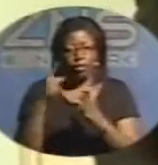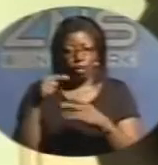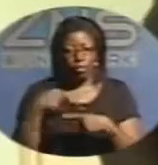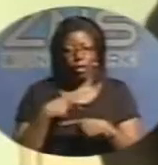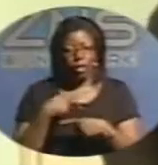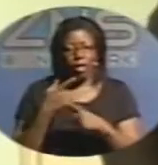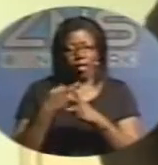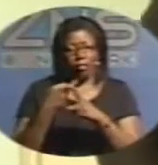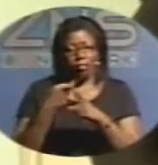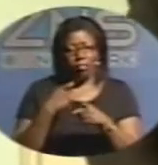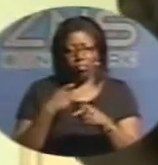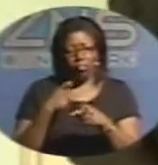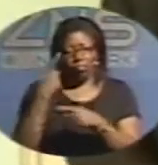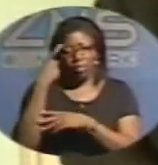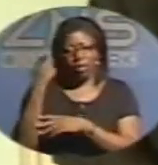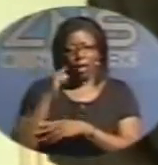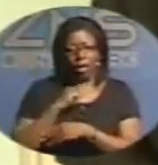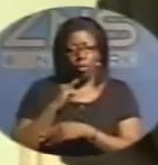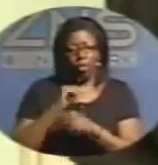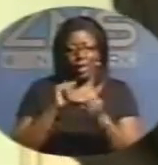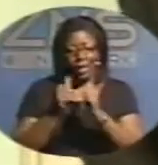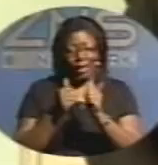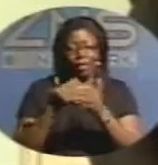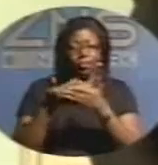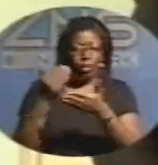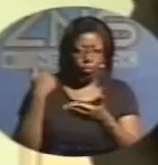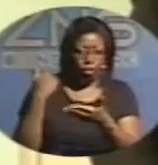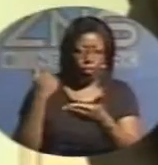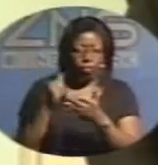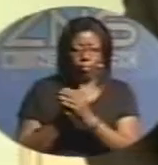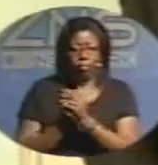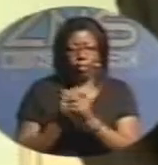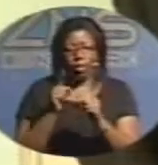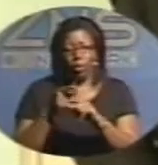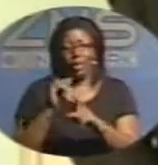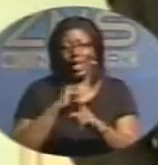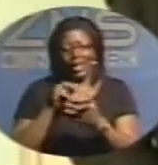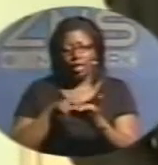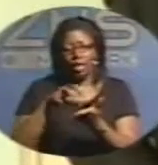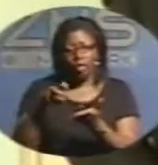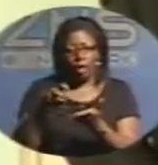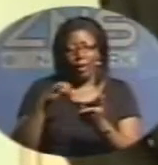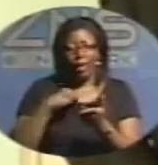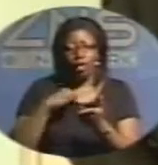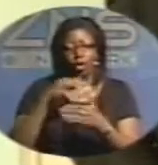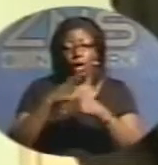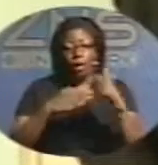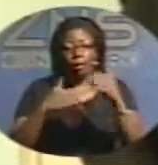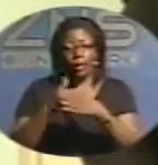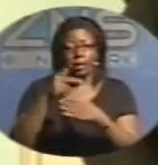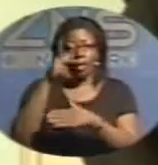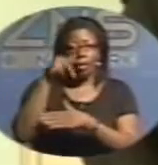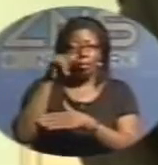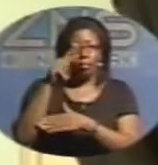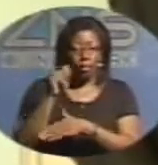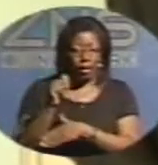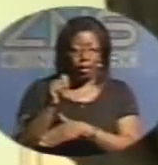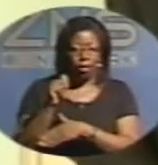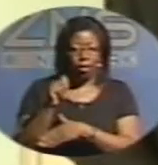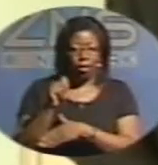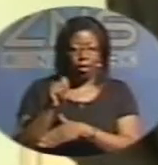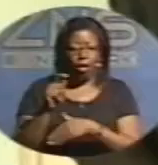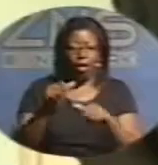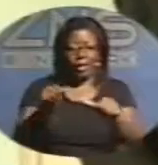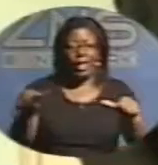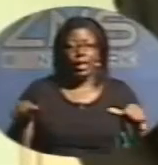was an athlete before. And when I did my jumping, I told you I had to build a pit. Even on St. Augustine's, Doyle